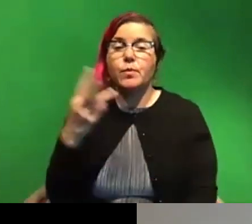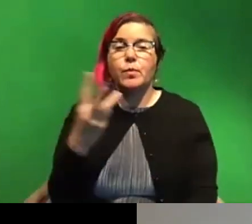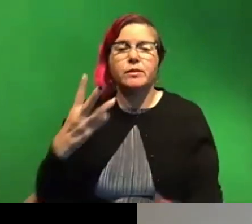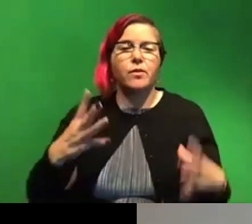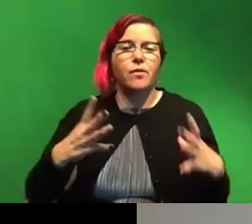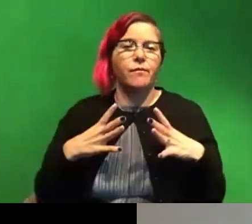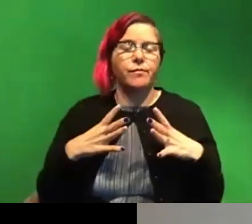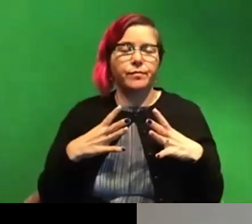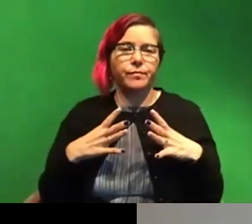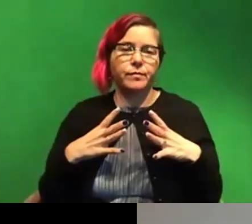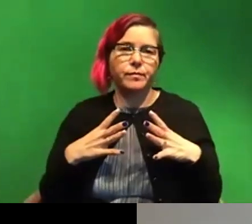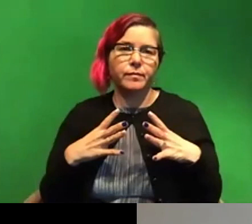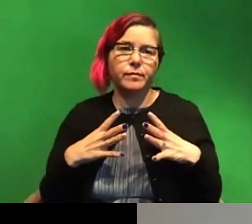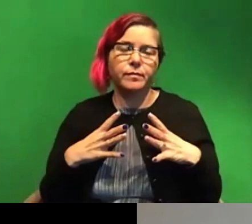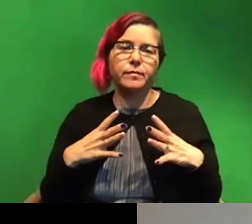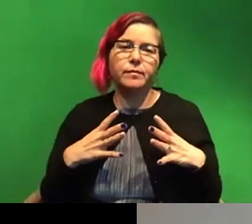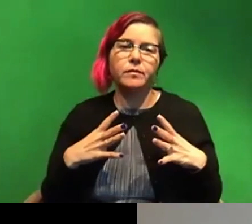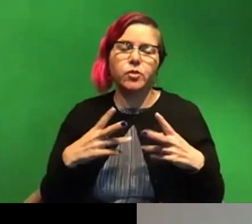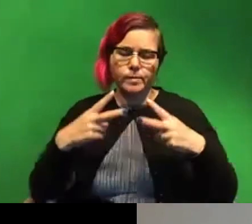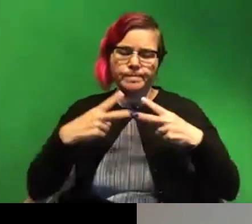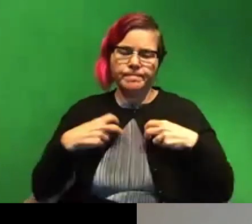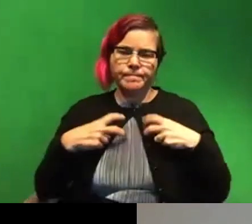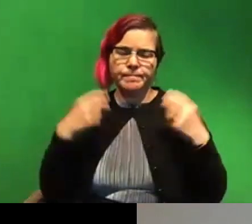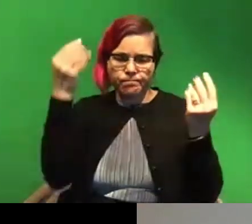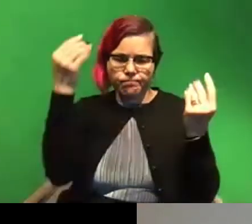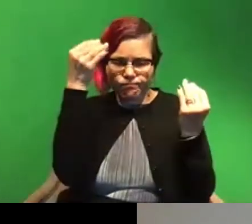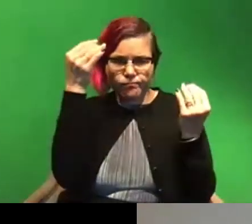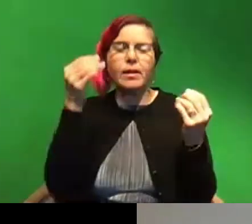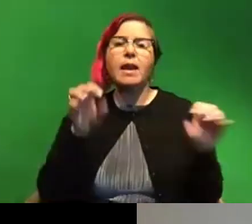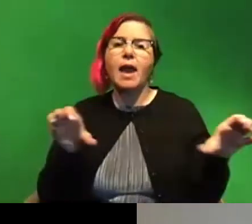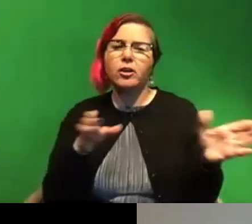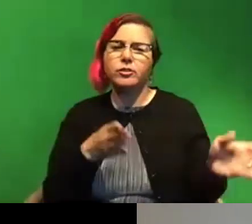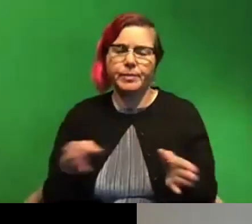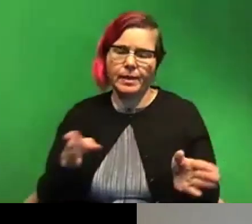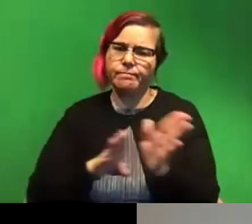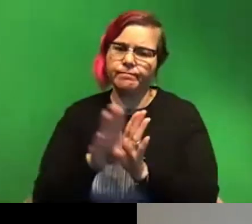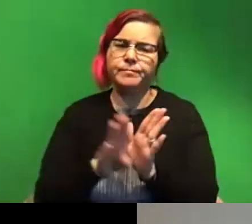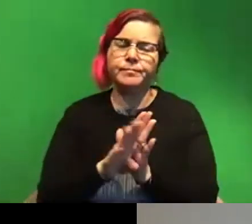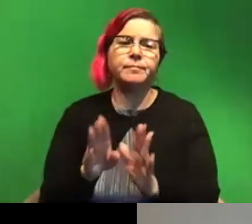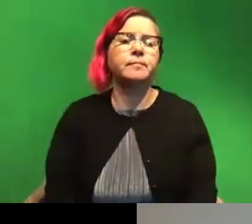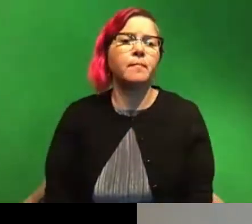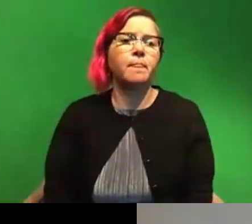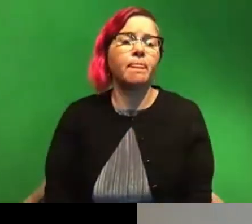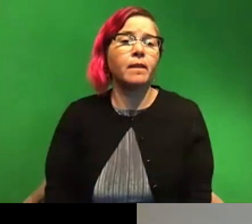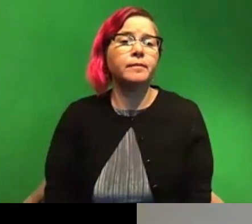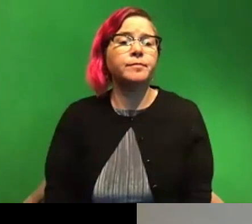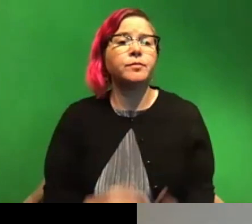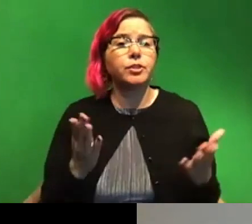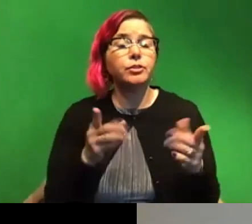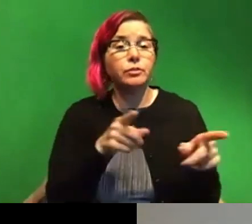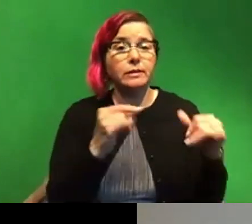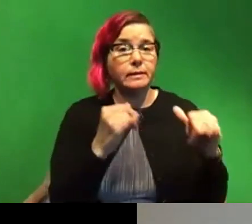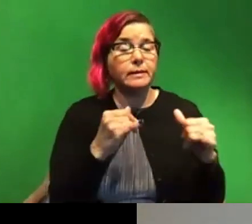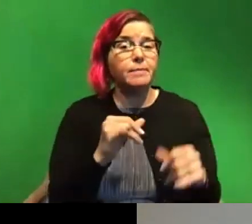off for introspection and action plan creation, basically. And we encourage you to do the same if